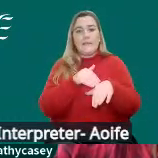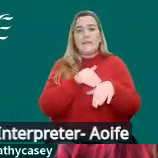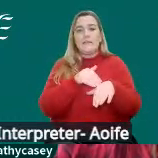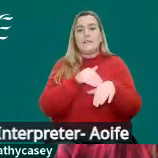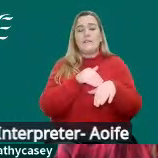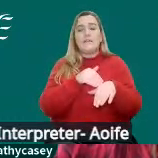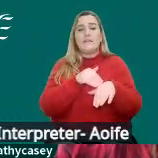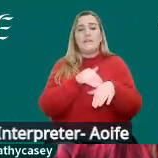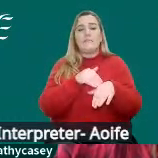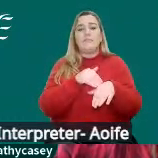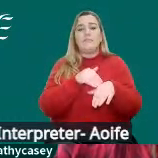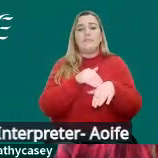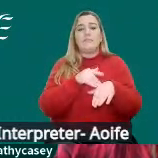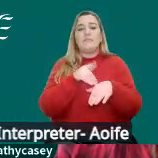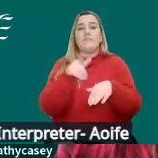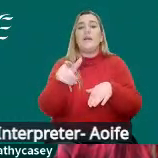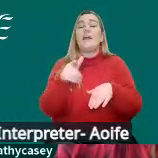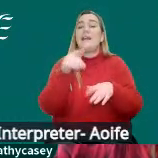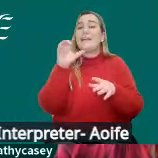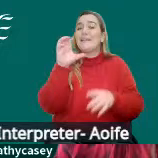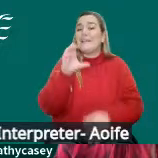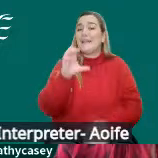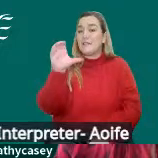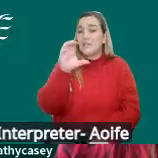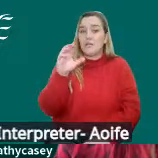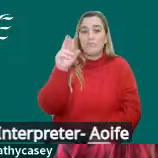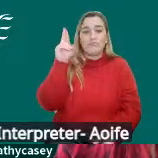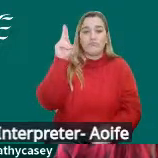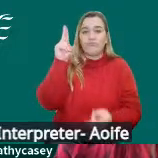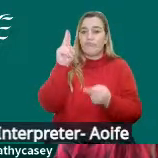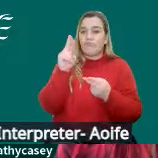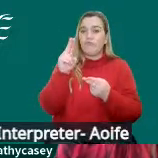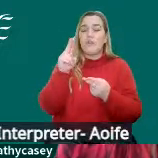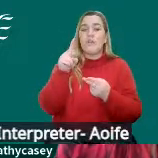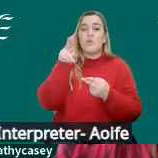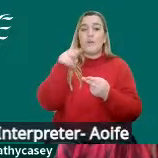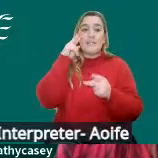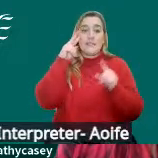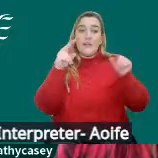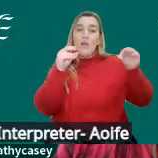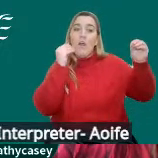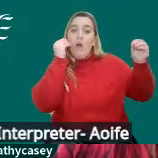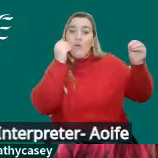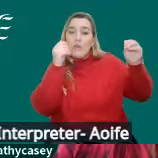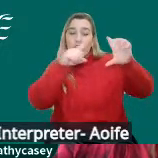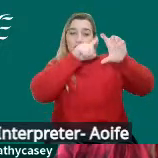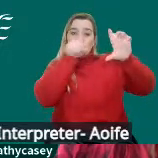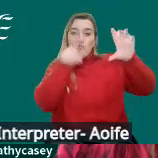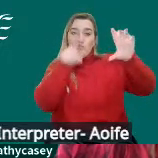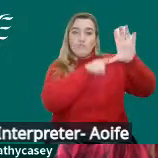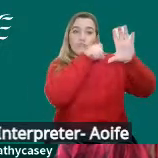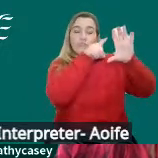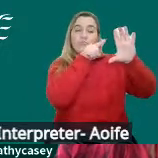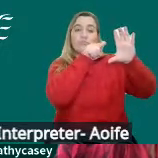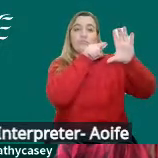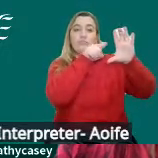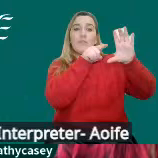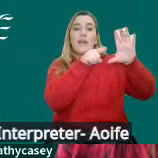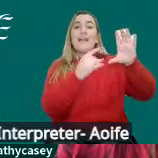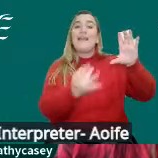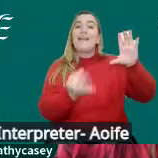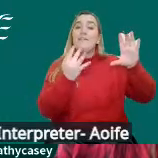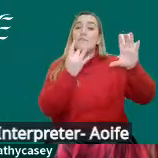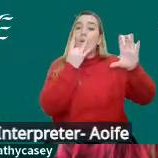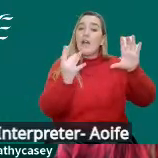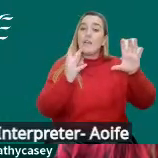Cancer is much, much less, as you can see in the orange triangle there. But if you ask women what's their greatest perception